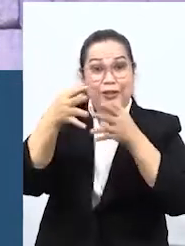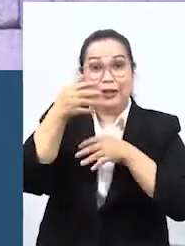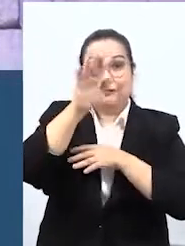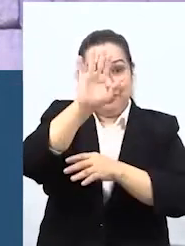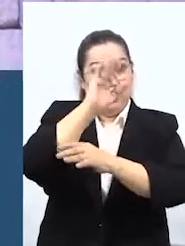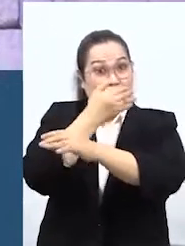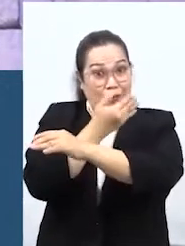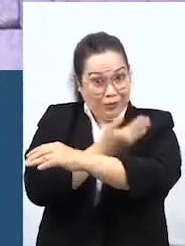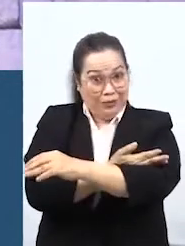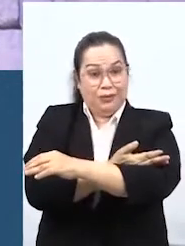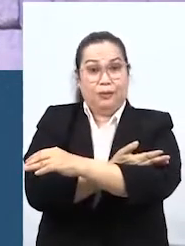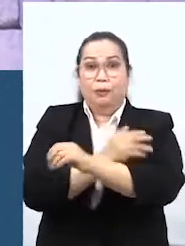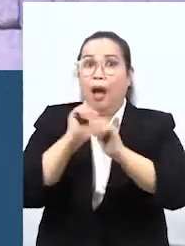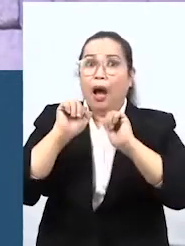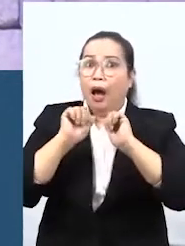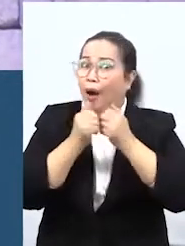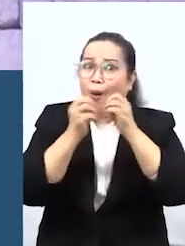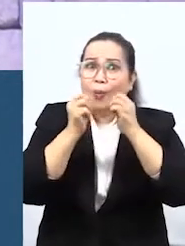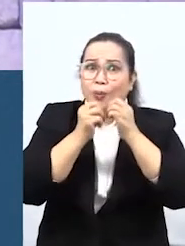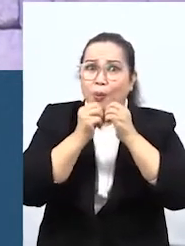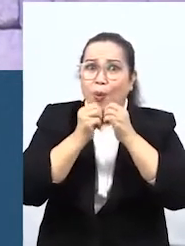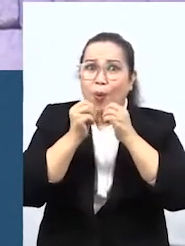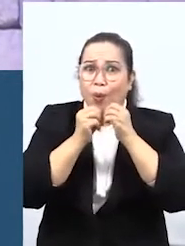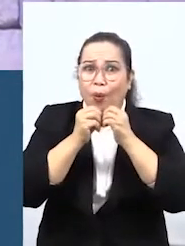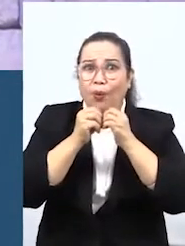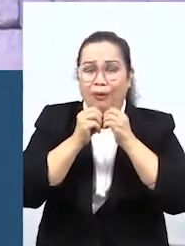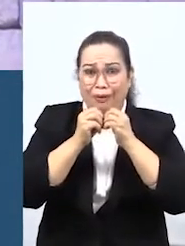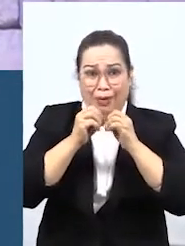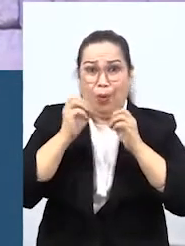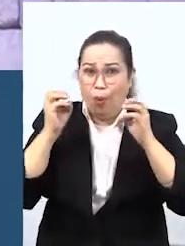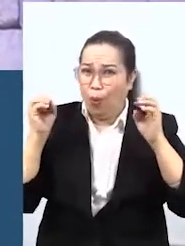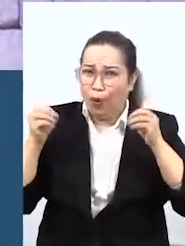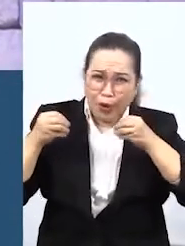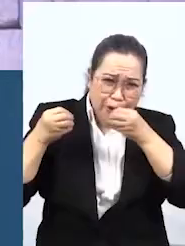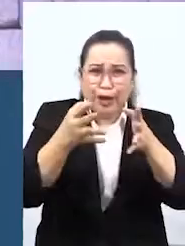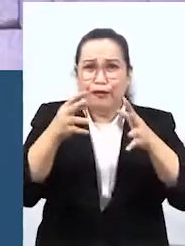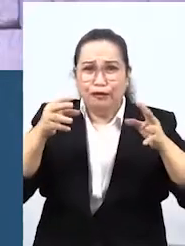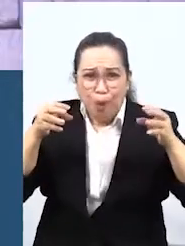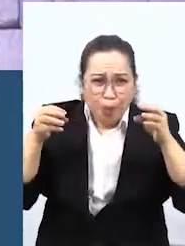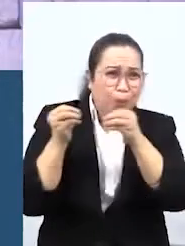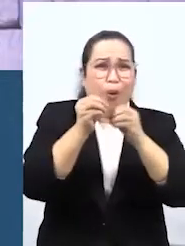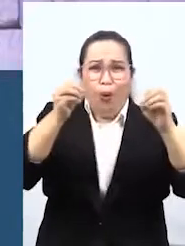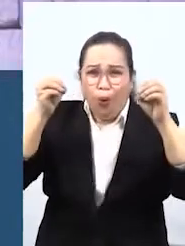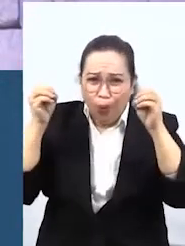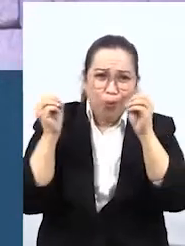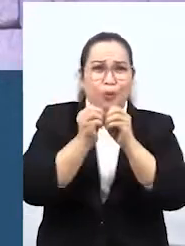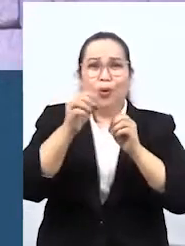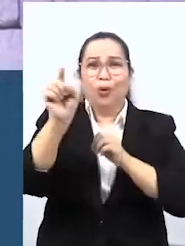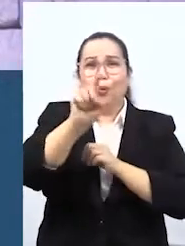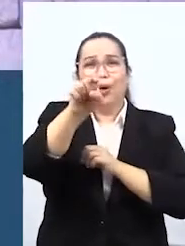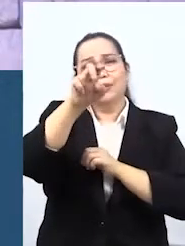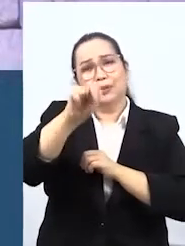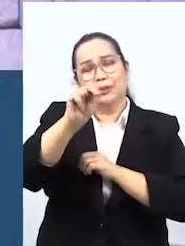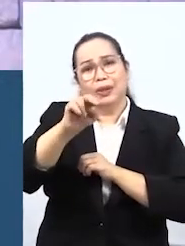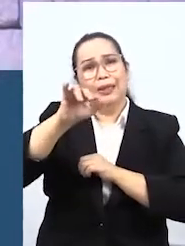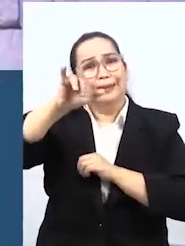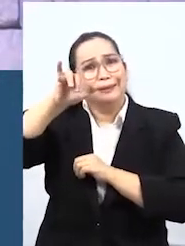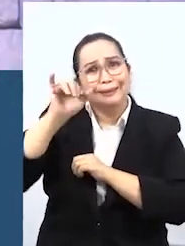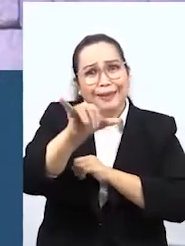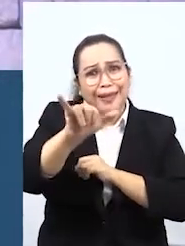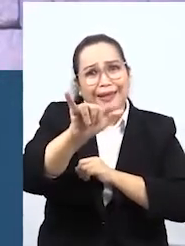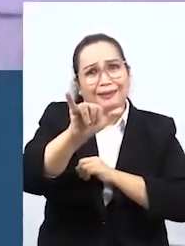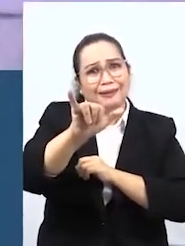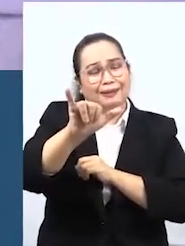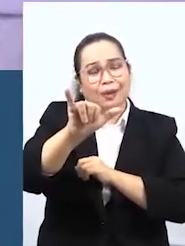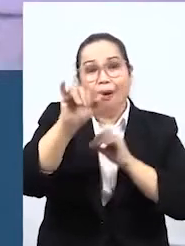his son How much less will He give you whatever you need Oh